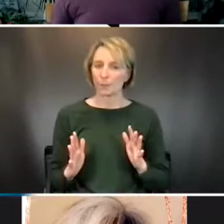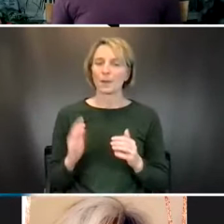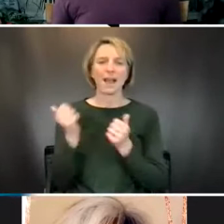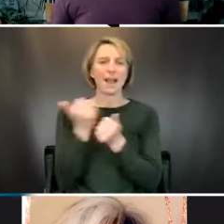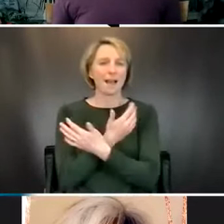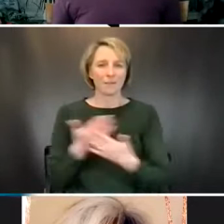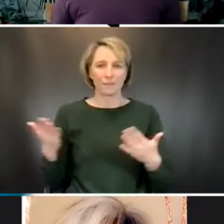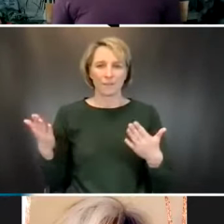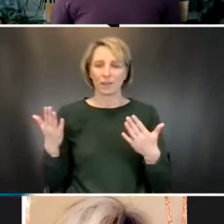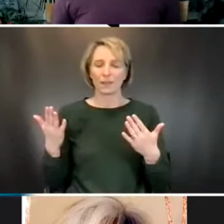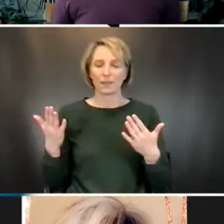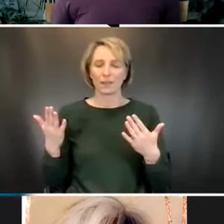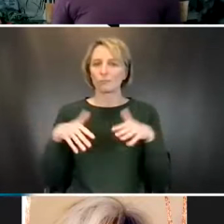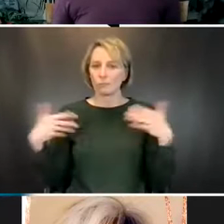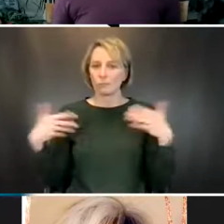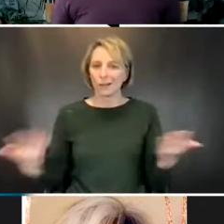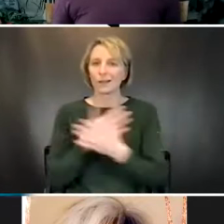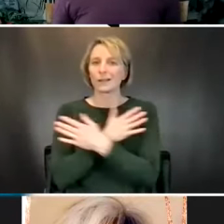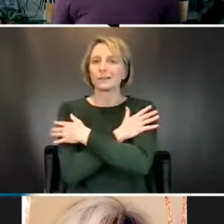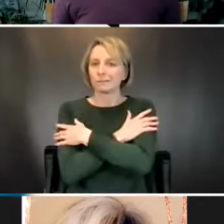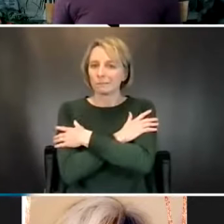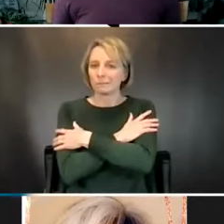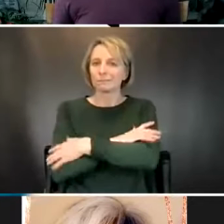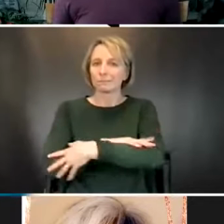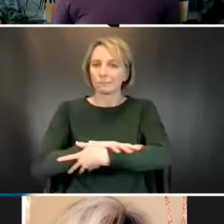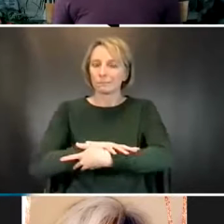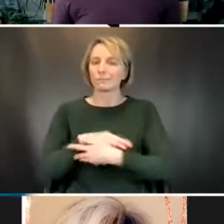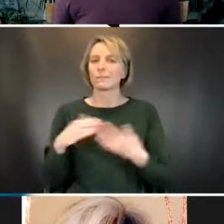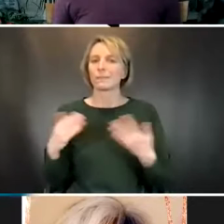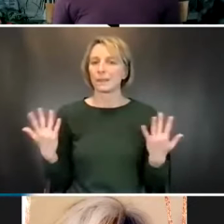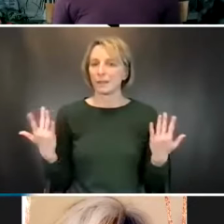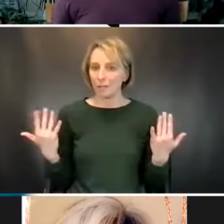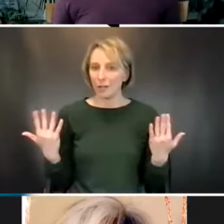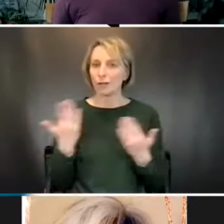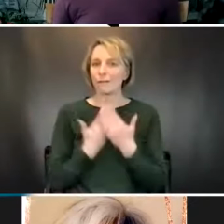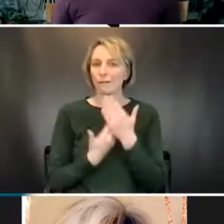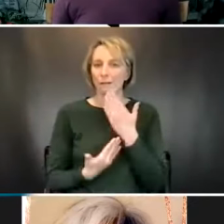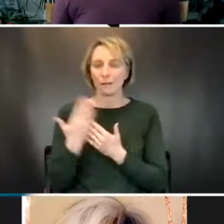Biceps, forearms, fingers, hands.